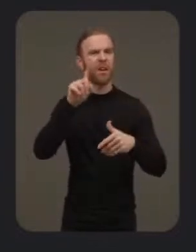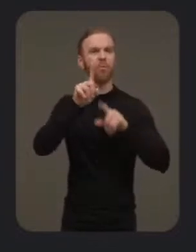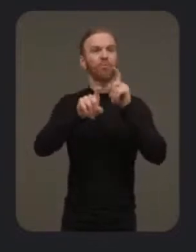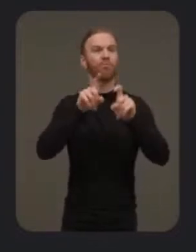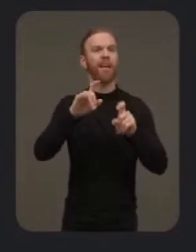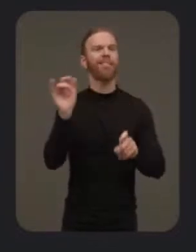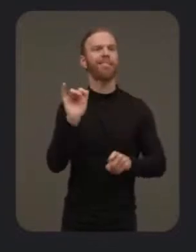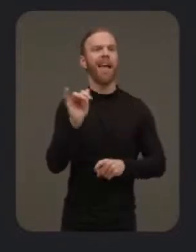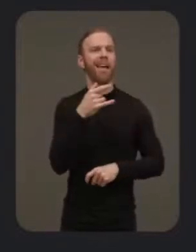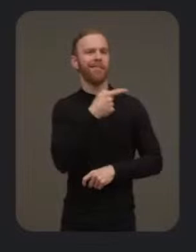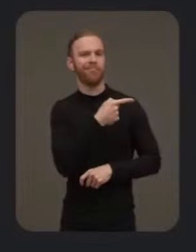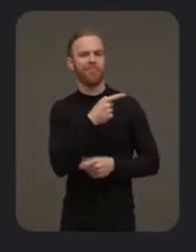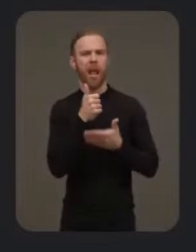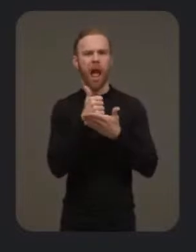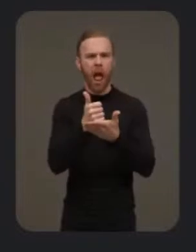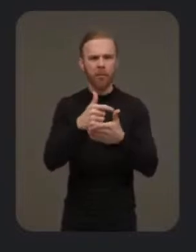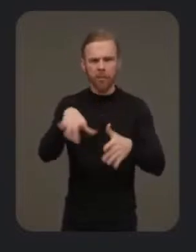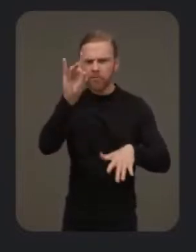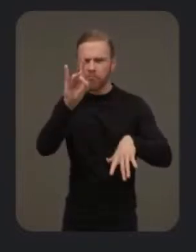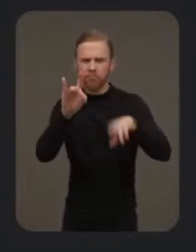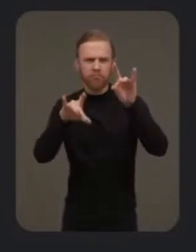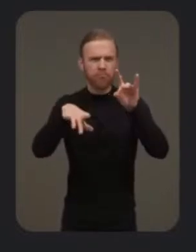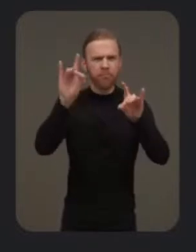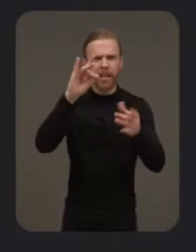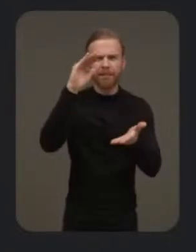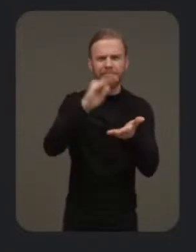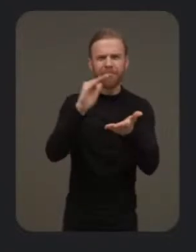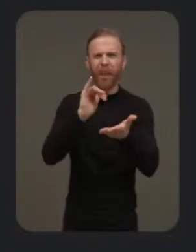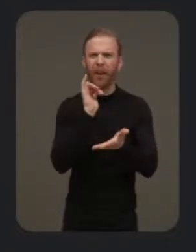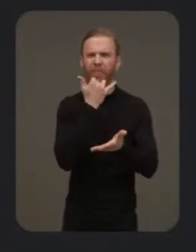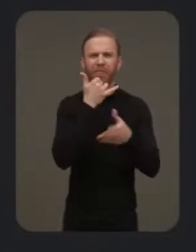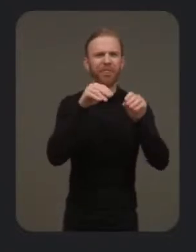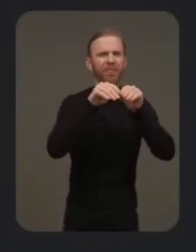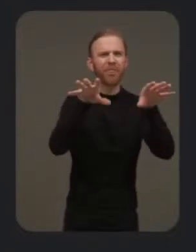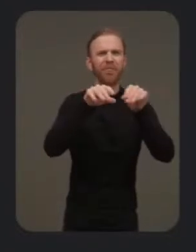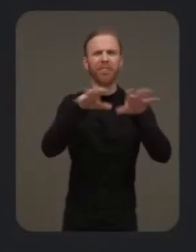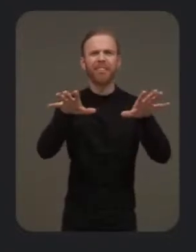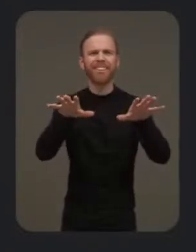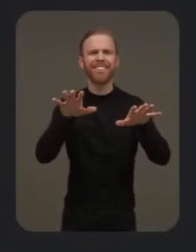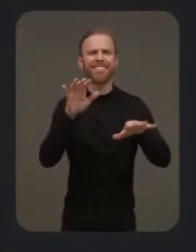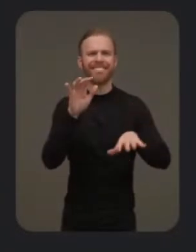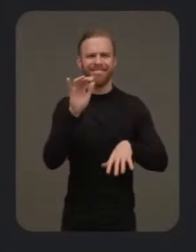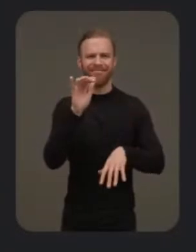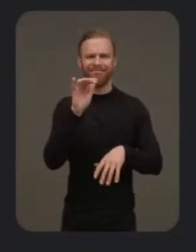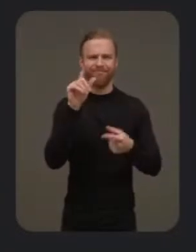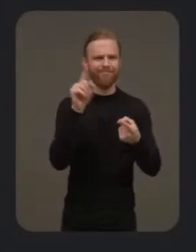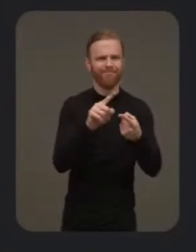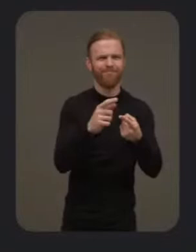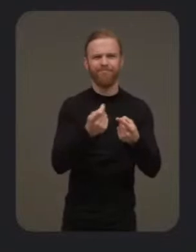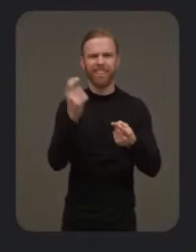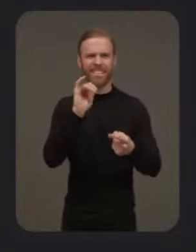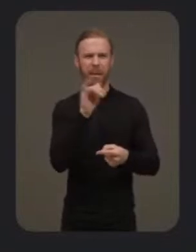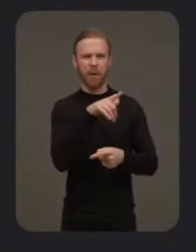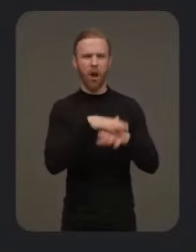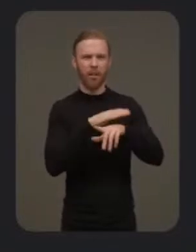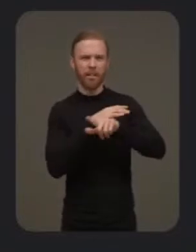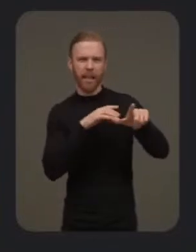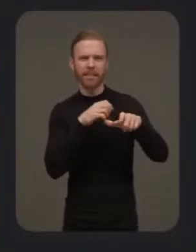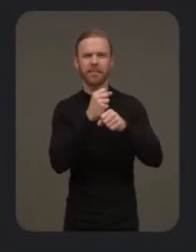help uncover and reduce inaccurate outputs like the one on the left and make them better like the one on the